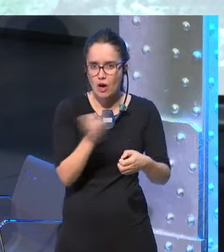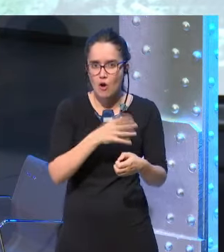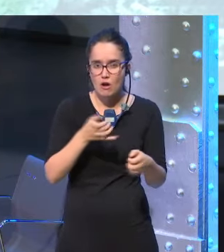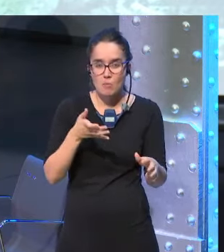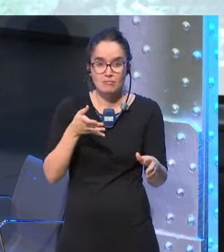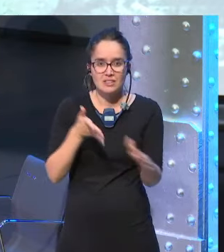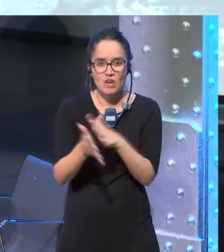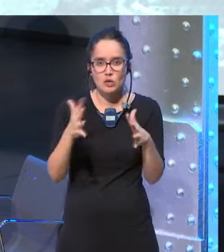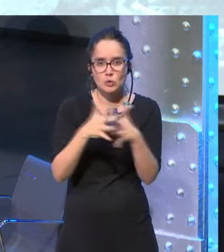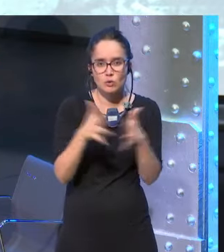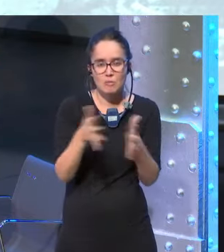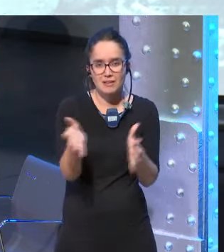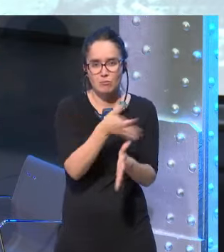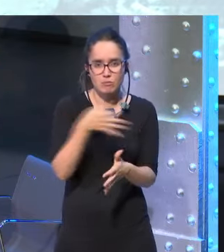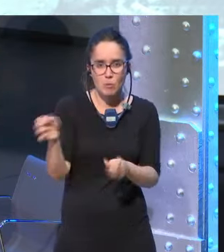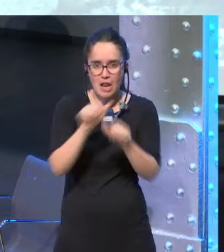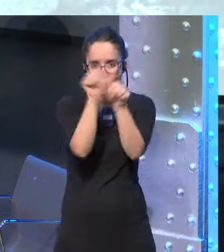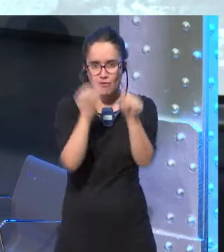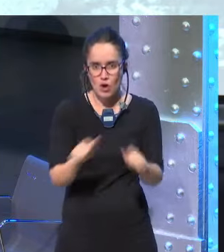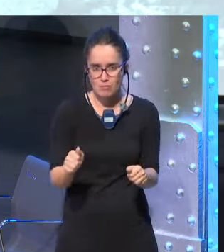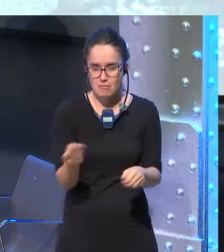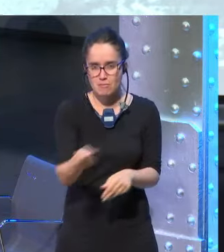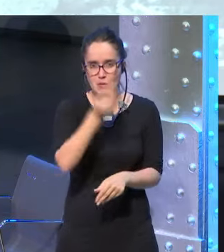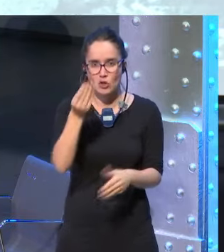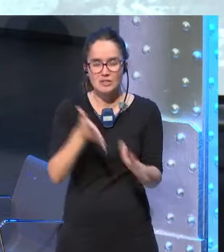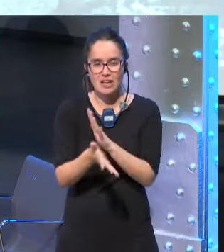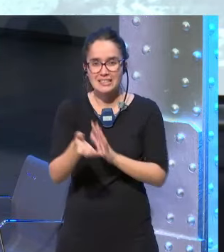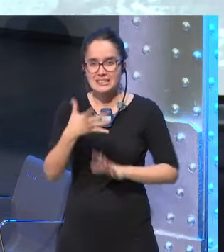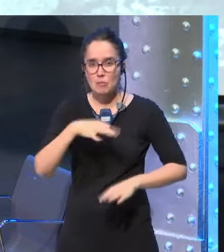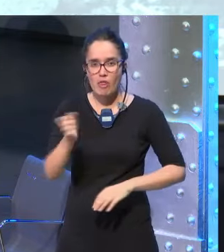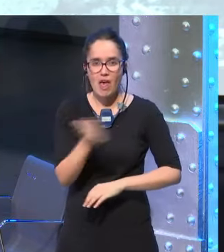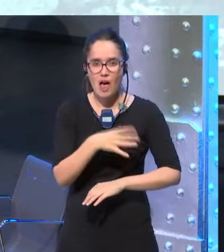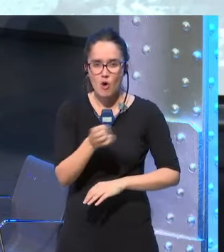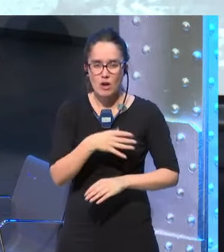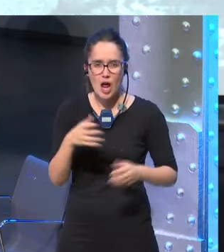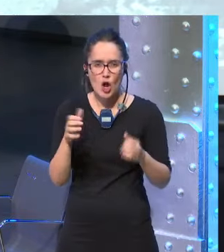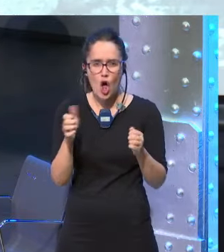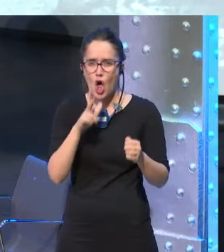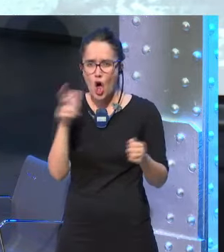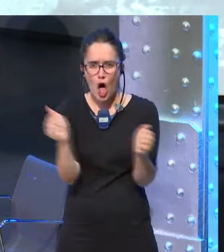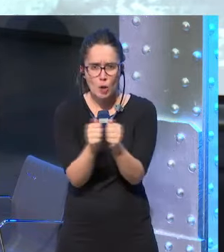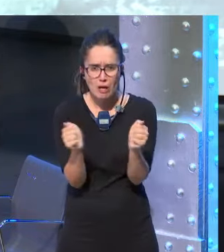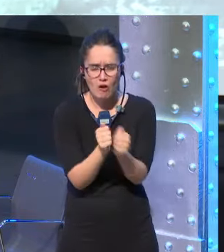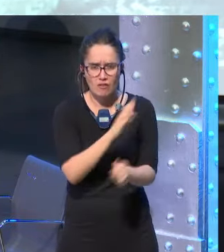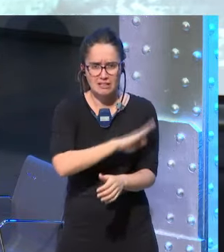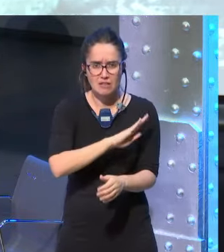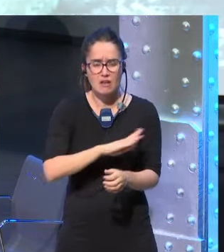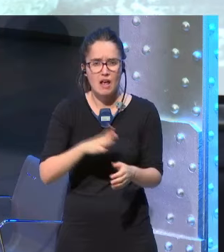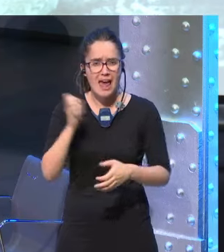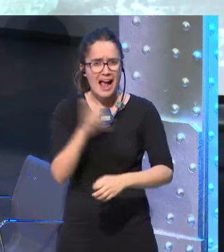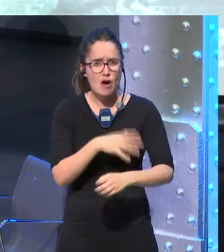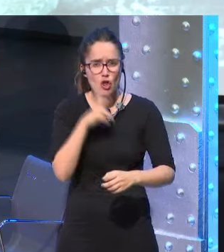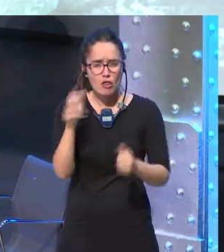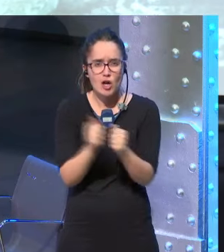make differential wall thicknesses, so you can save a lot of concrete, and saving concrete is a